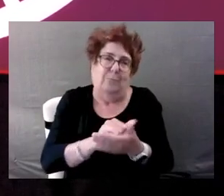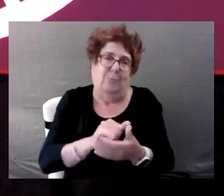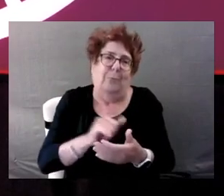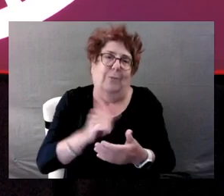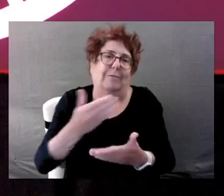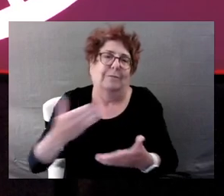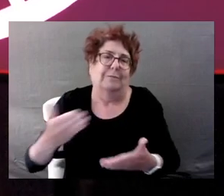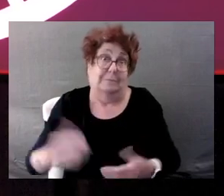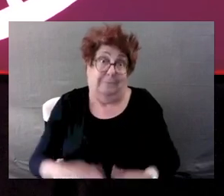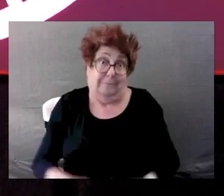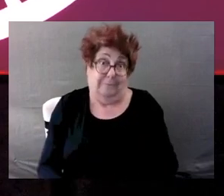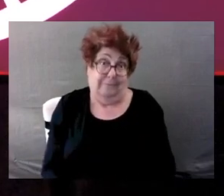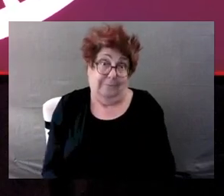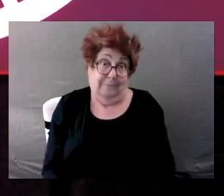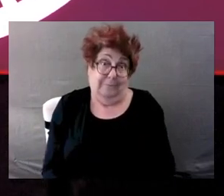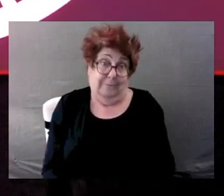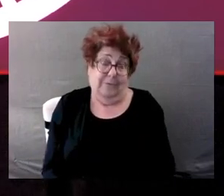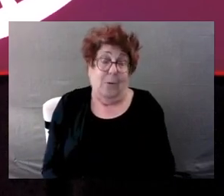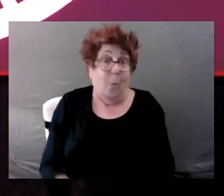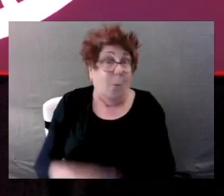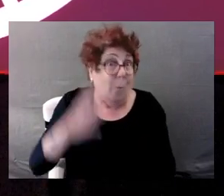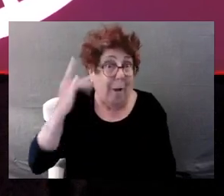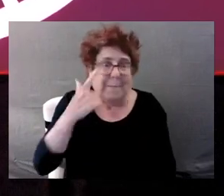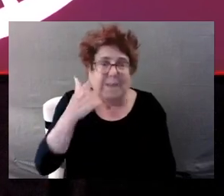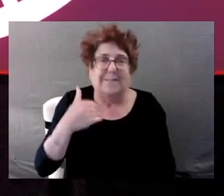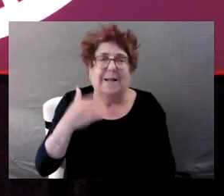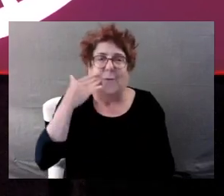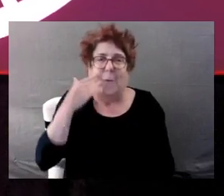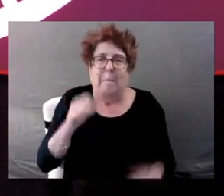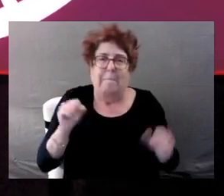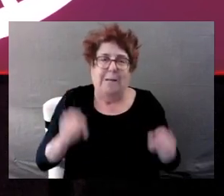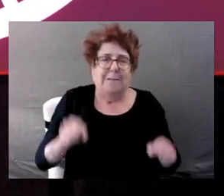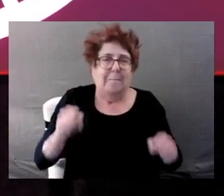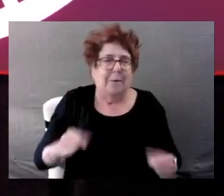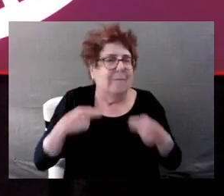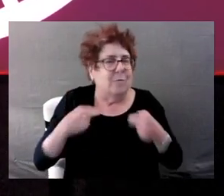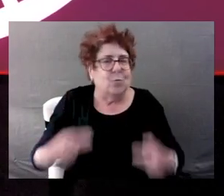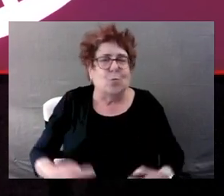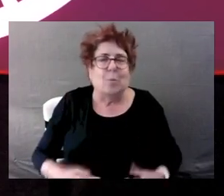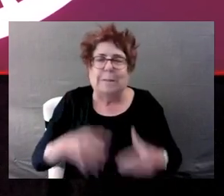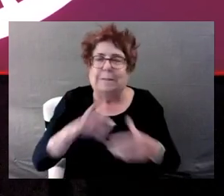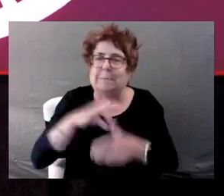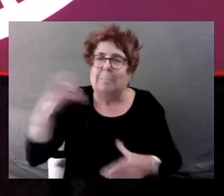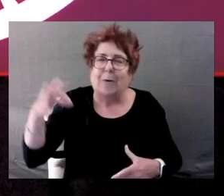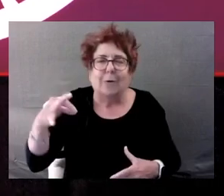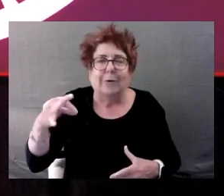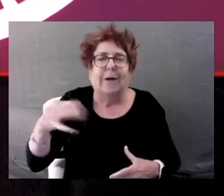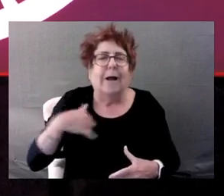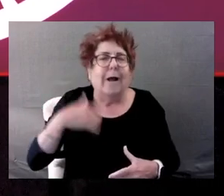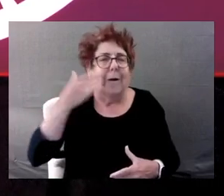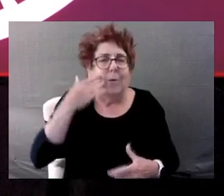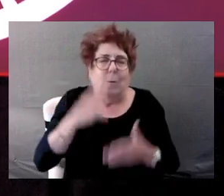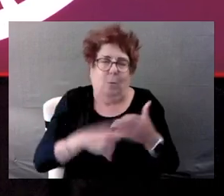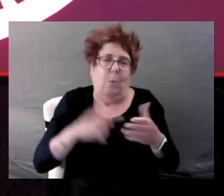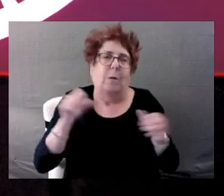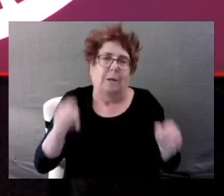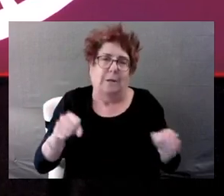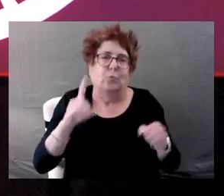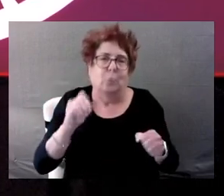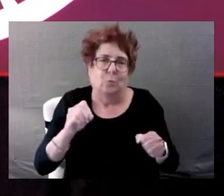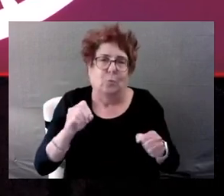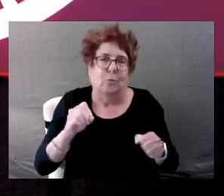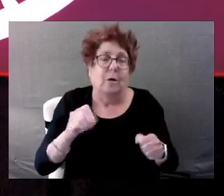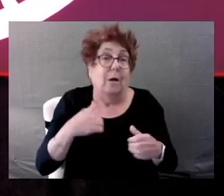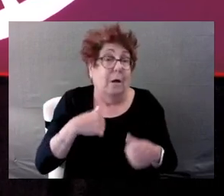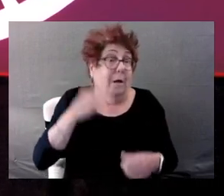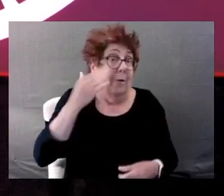of it because I know the possibilities of the human spirit. I know what we can do. I know what has been